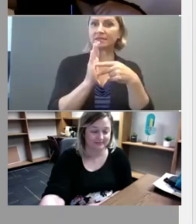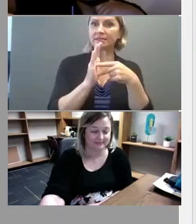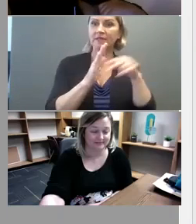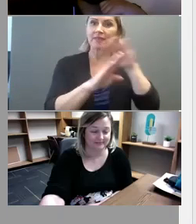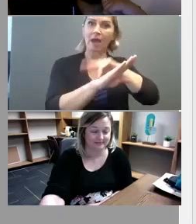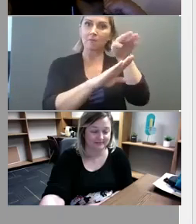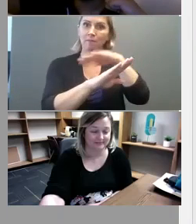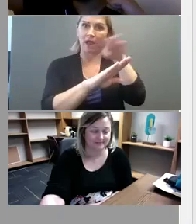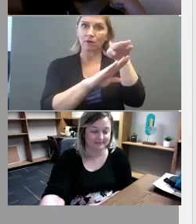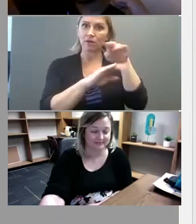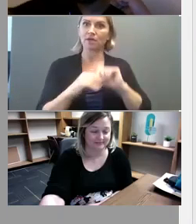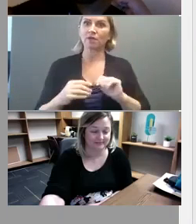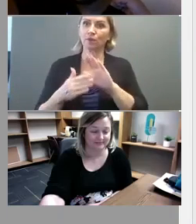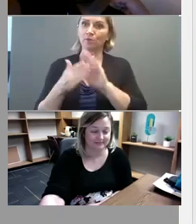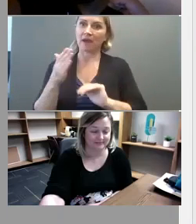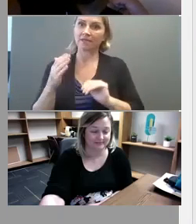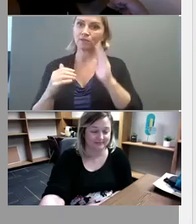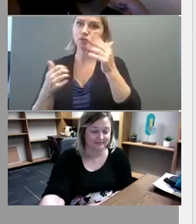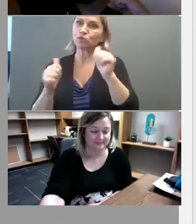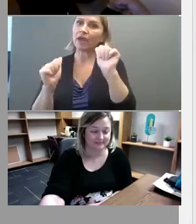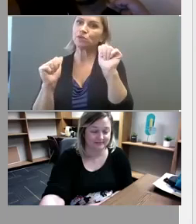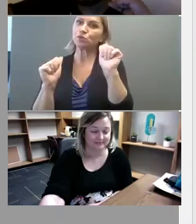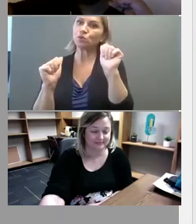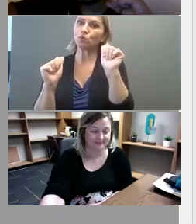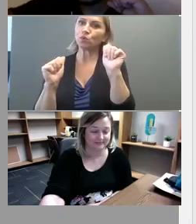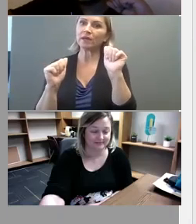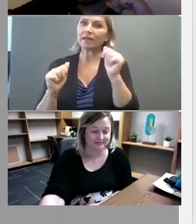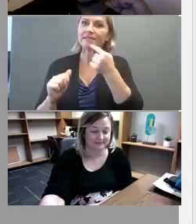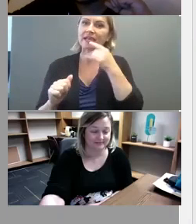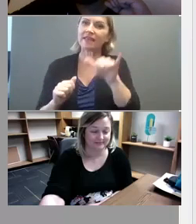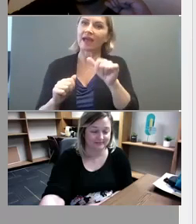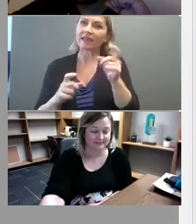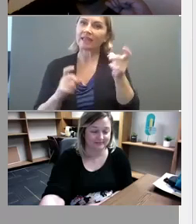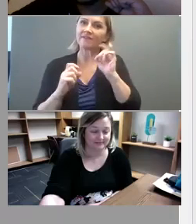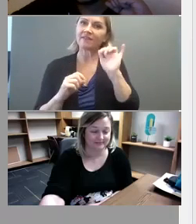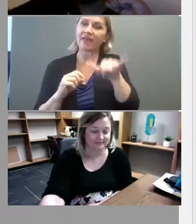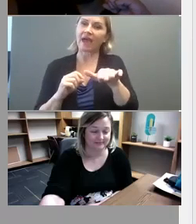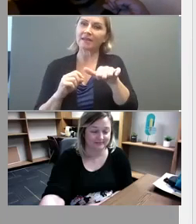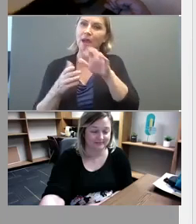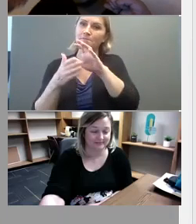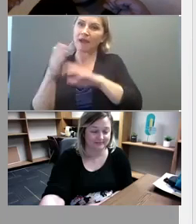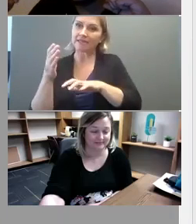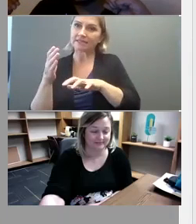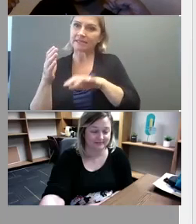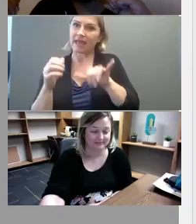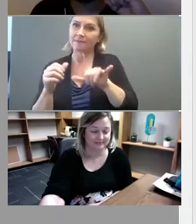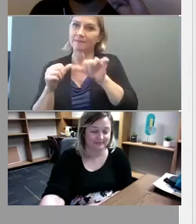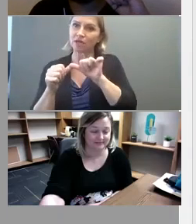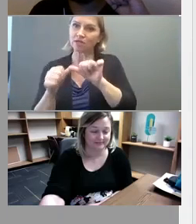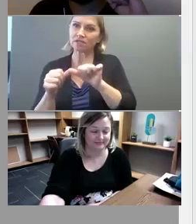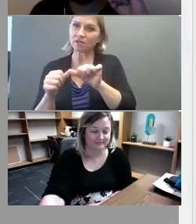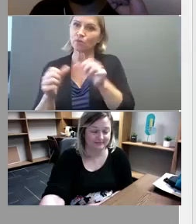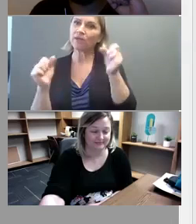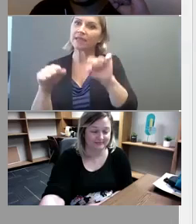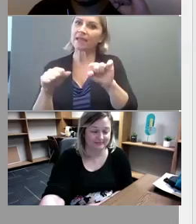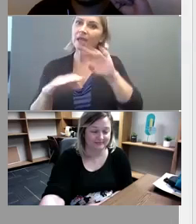right? So minus epsilon means we are trying to say that given this minus some particular constant, we can sort of upper